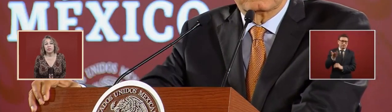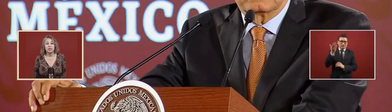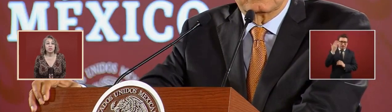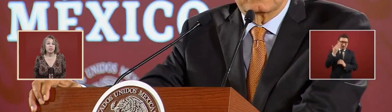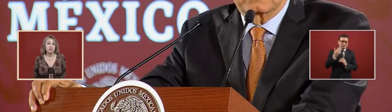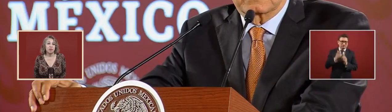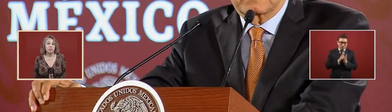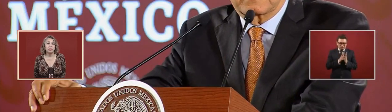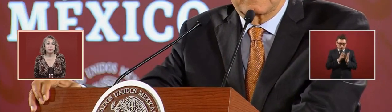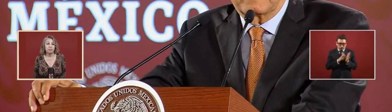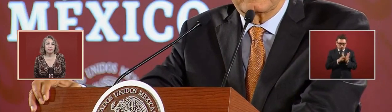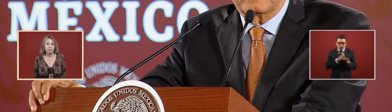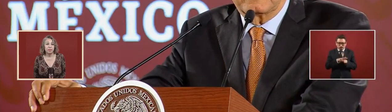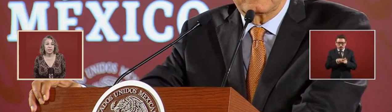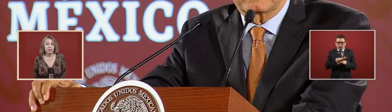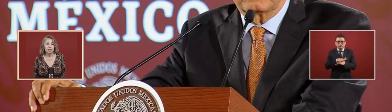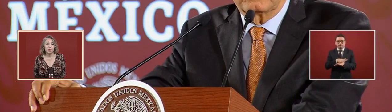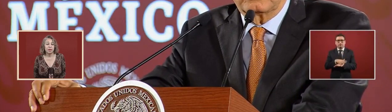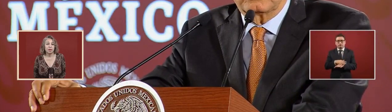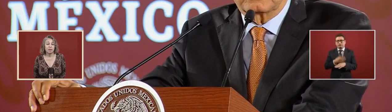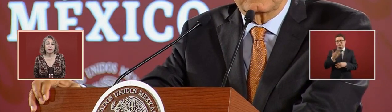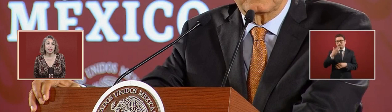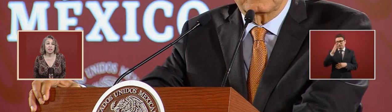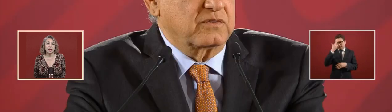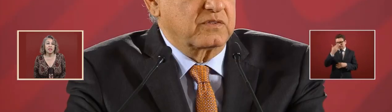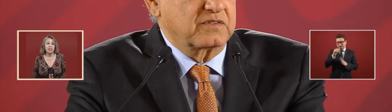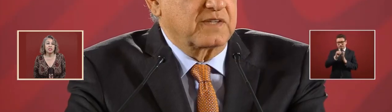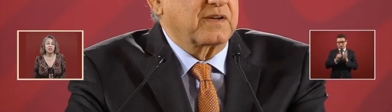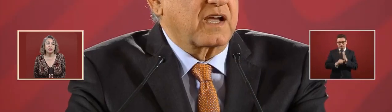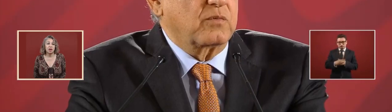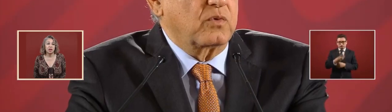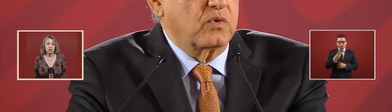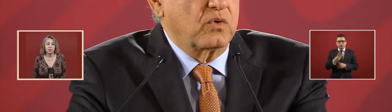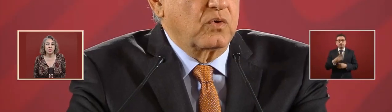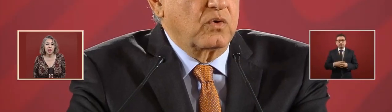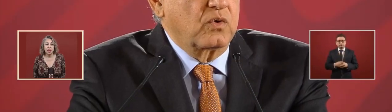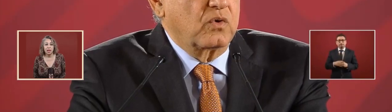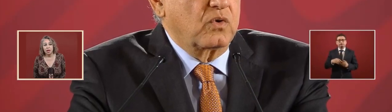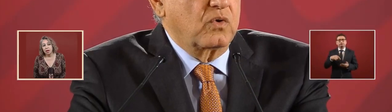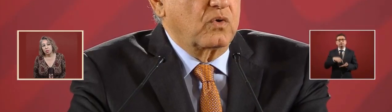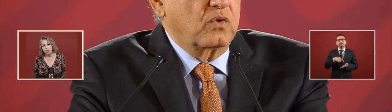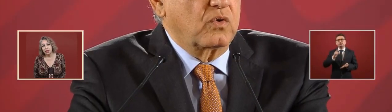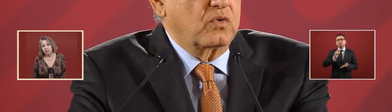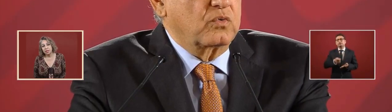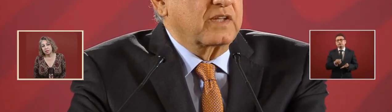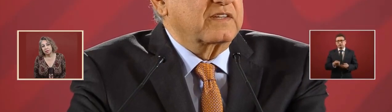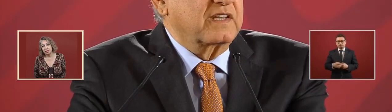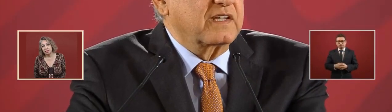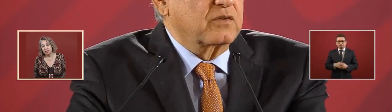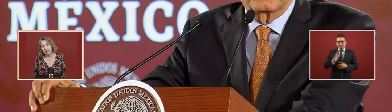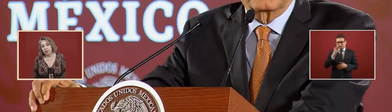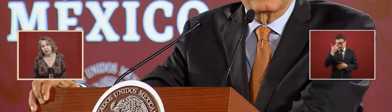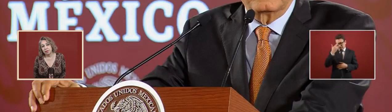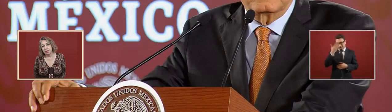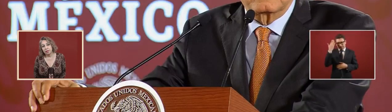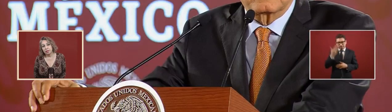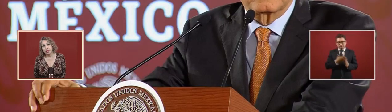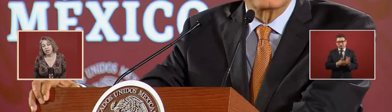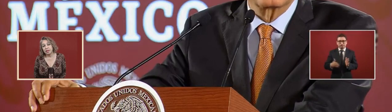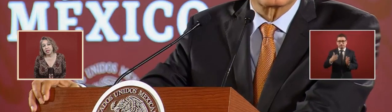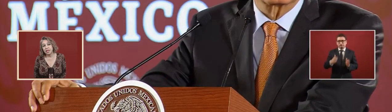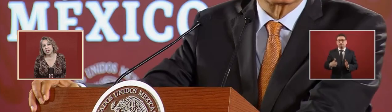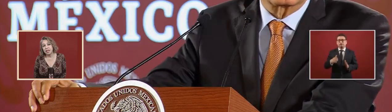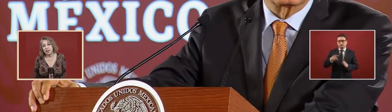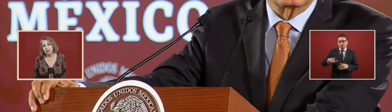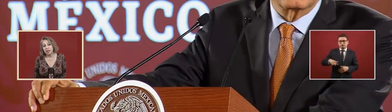the first reform que se hace al artículo tercero, that they did to Article 3 was durante el gobierno Salinas,